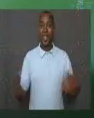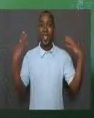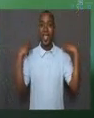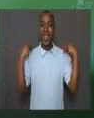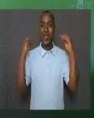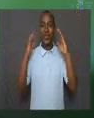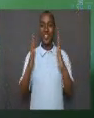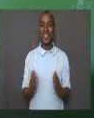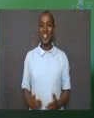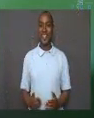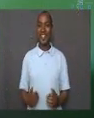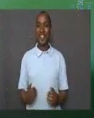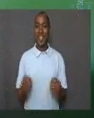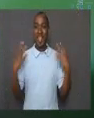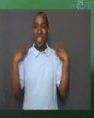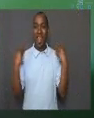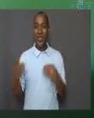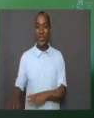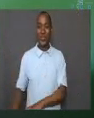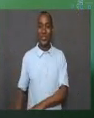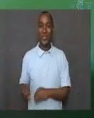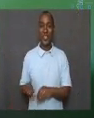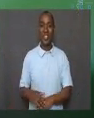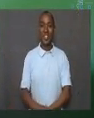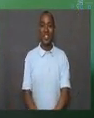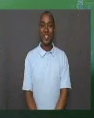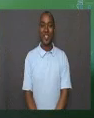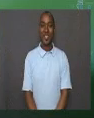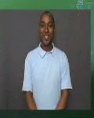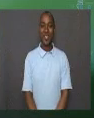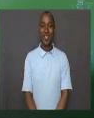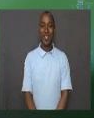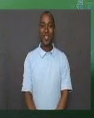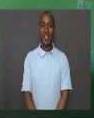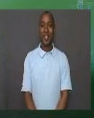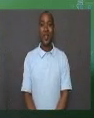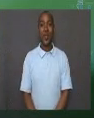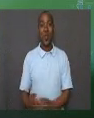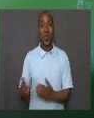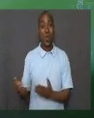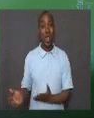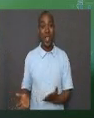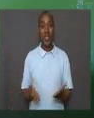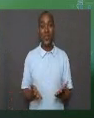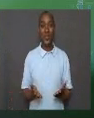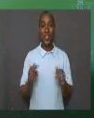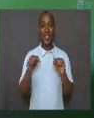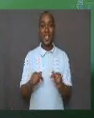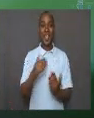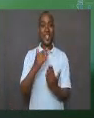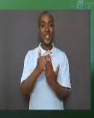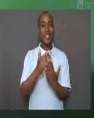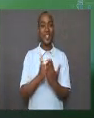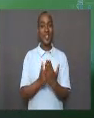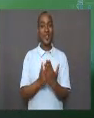Hello, teacher. Hello, students. Welcome to today's lesson